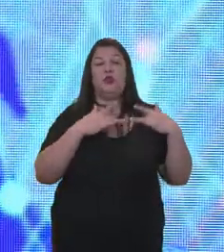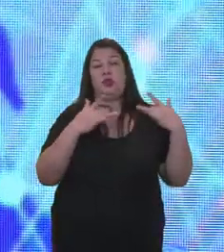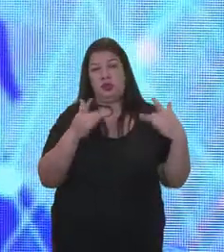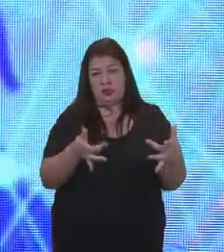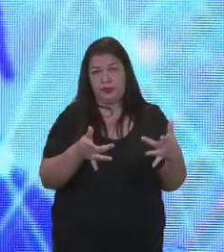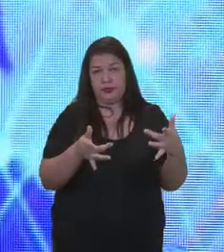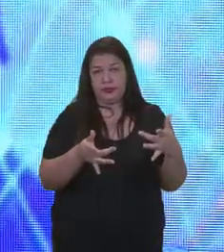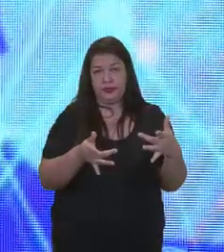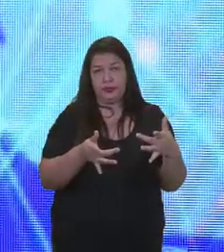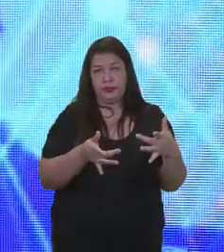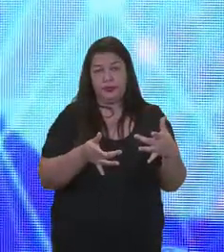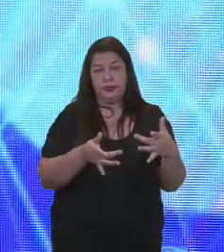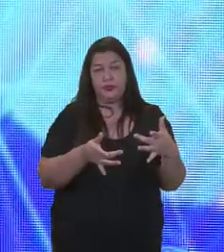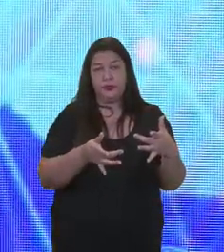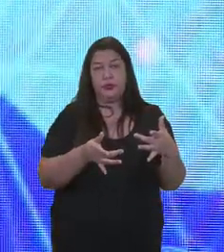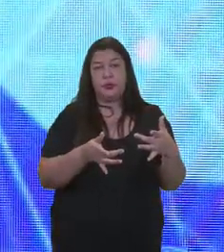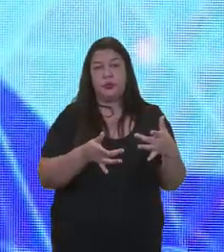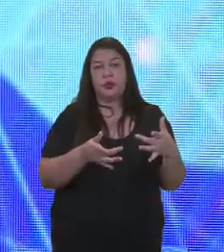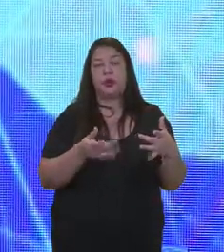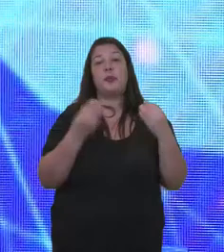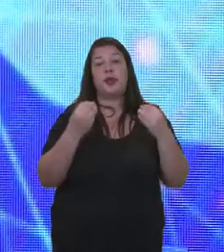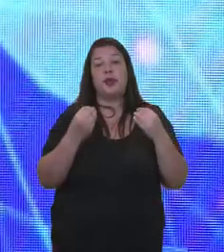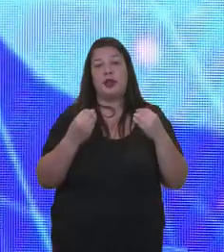we have to volunteer,